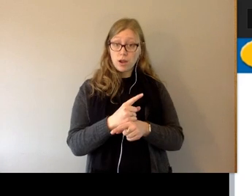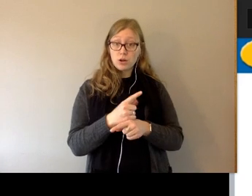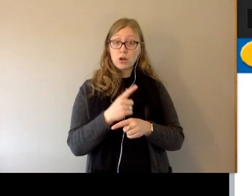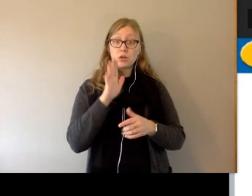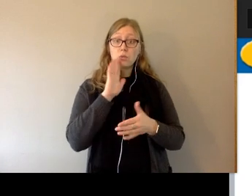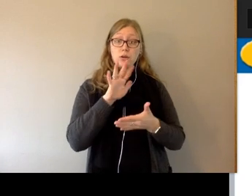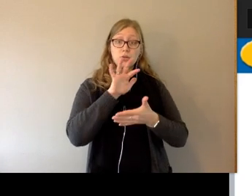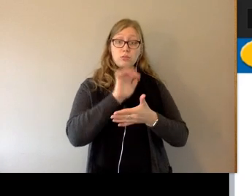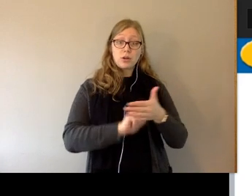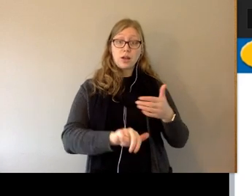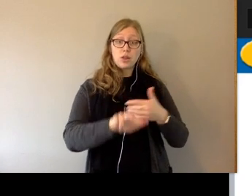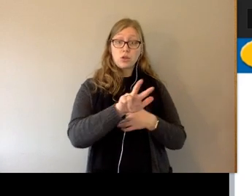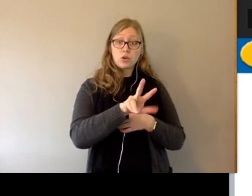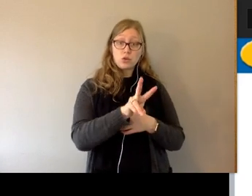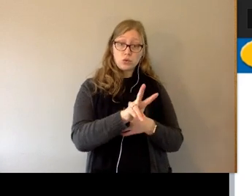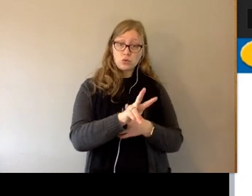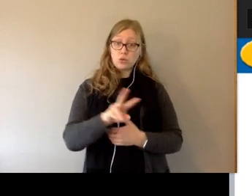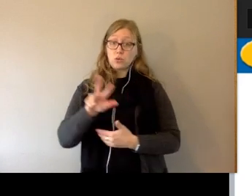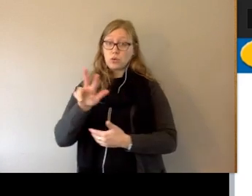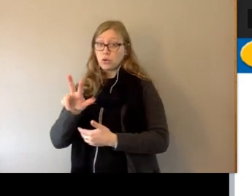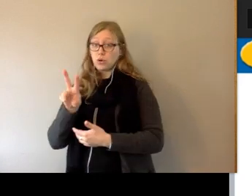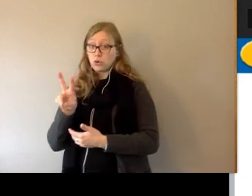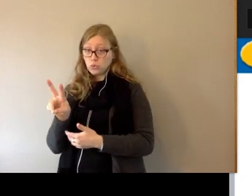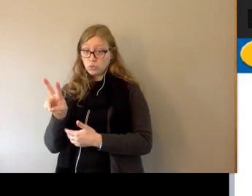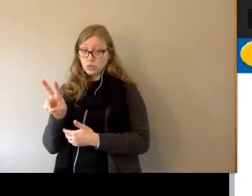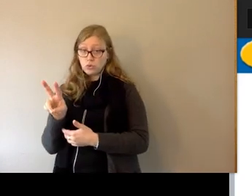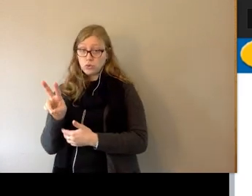minus 32. So over here we will have